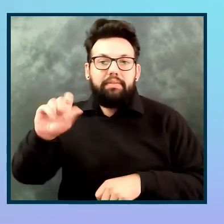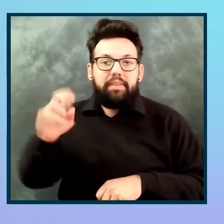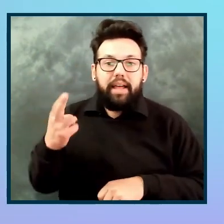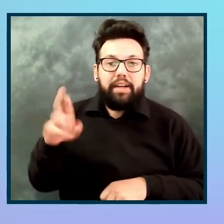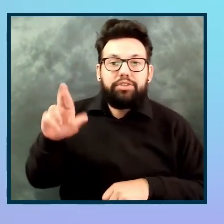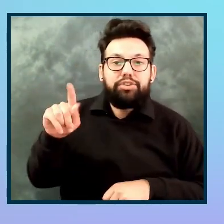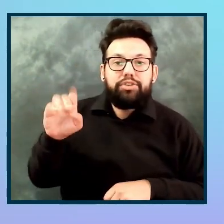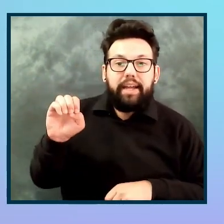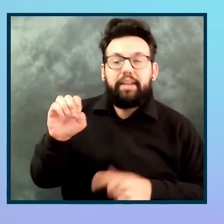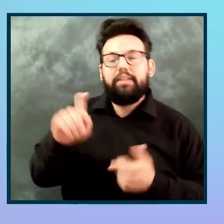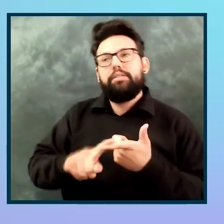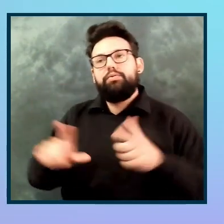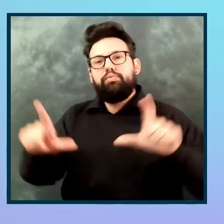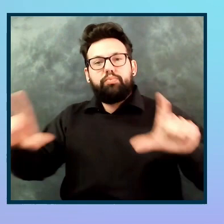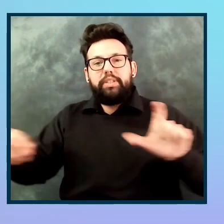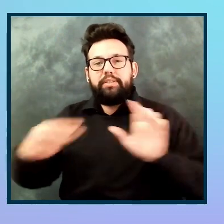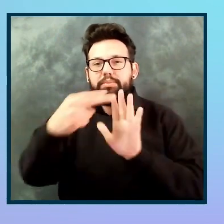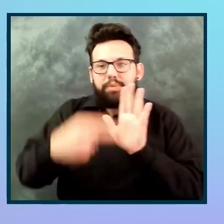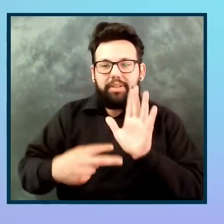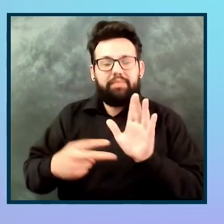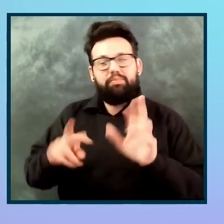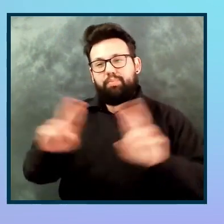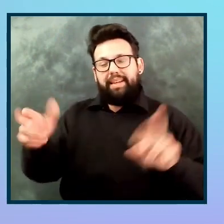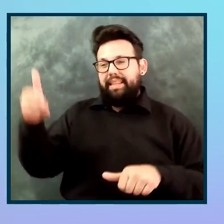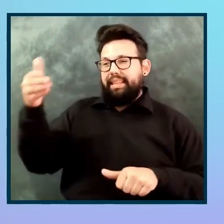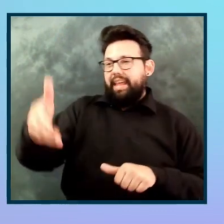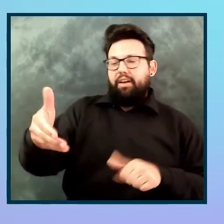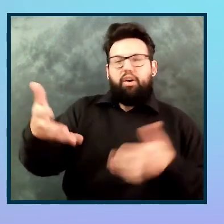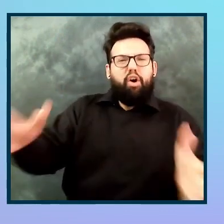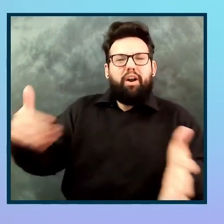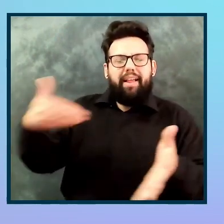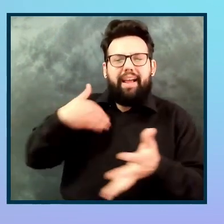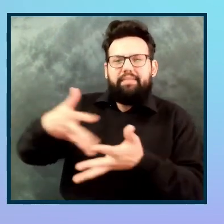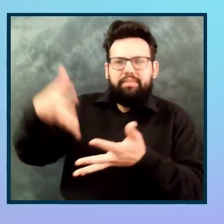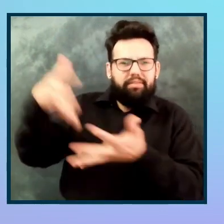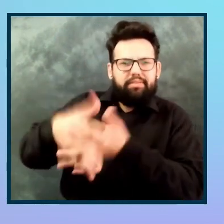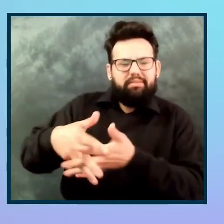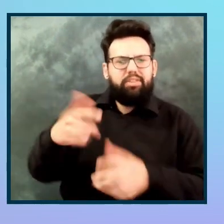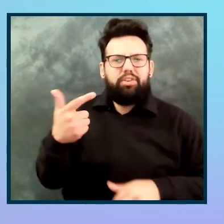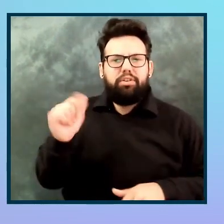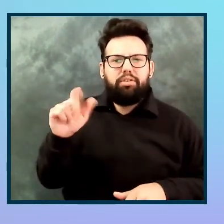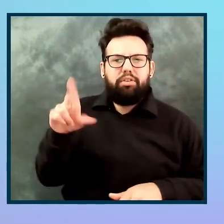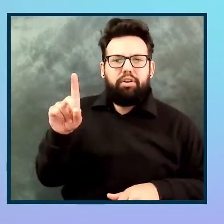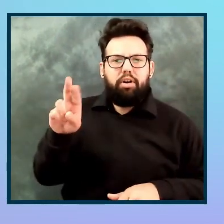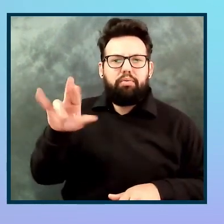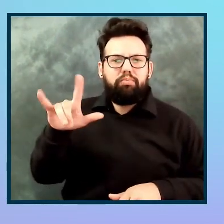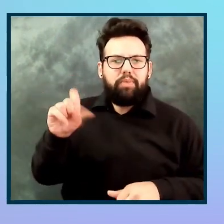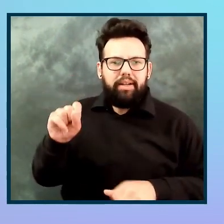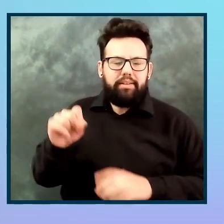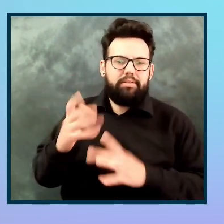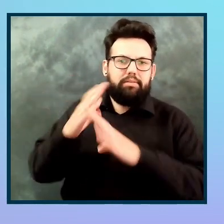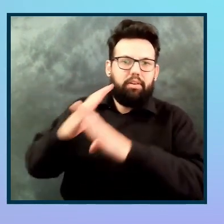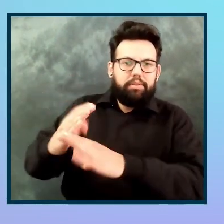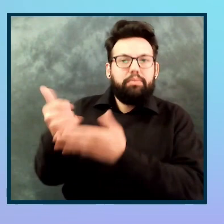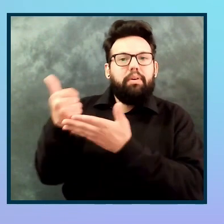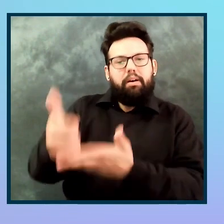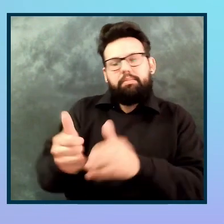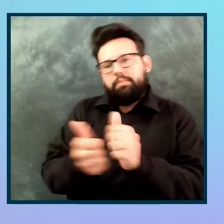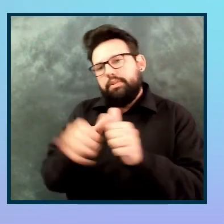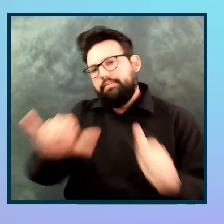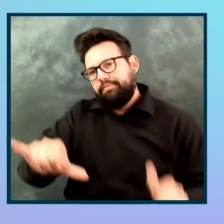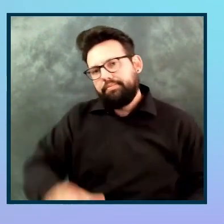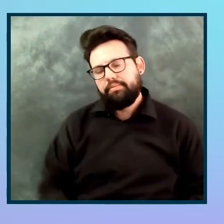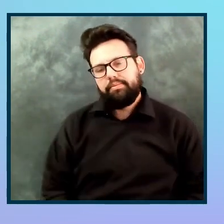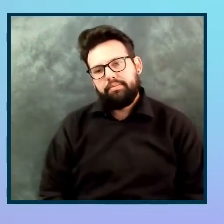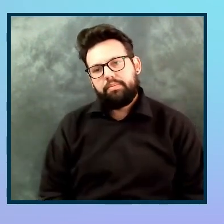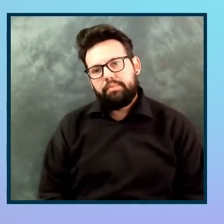those guardrails are in place, regardless of the silos that exist, will really help with that. So